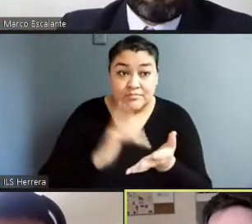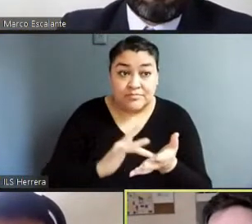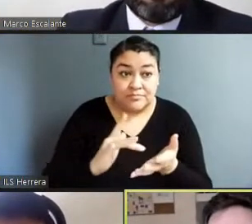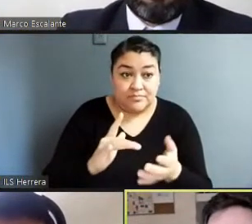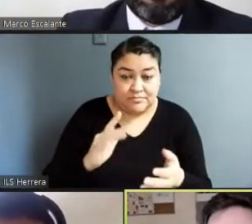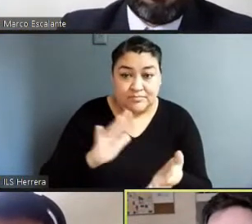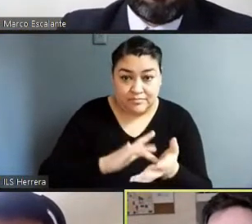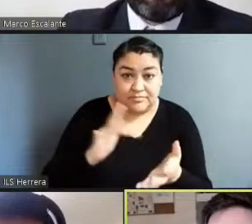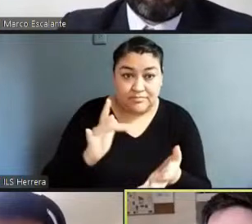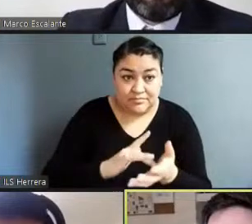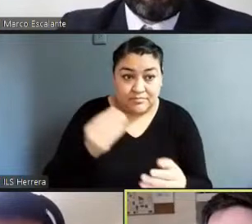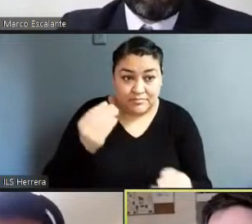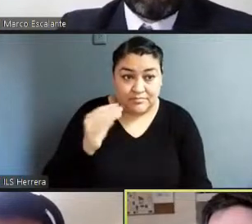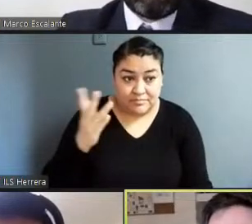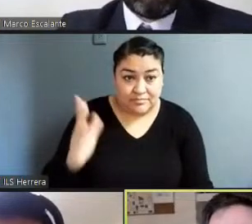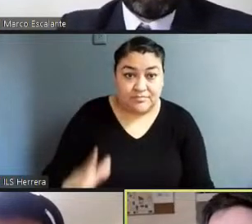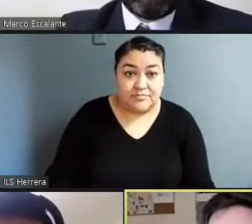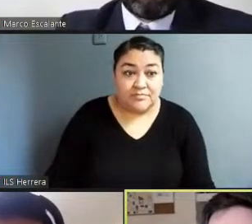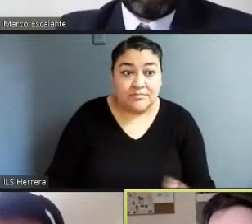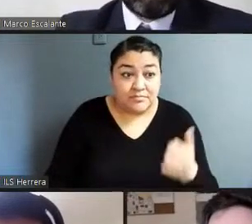Many, many thanks, Dr.